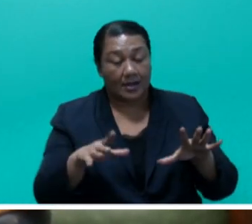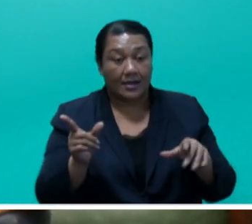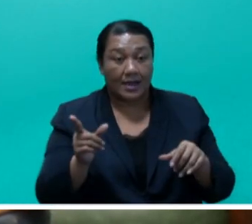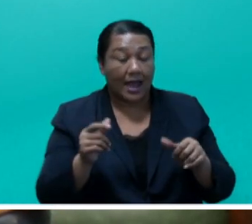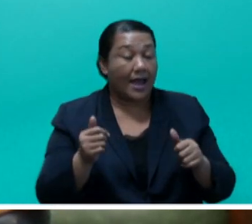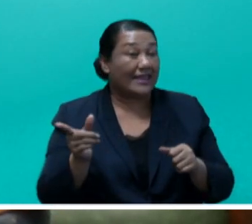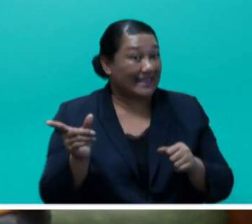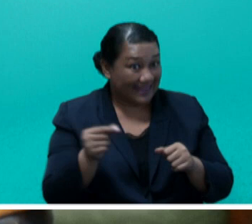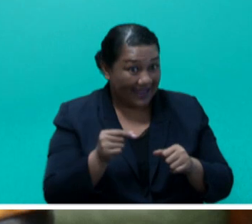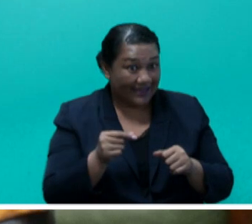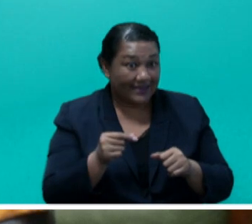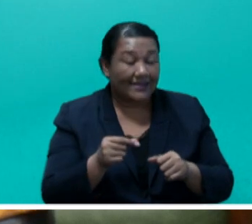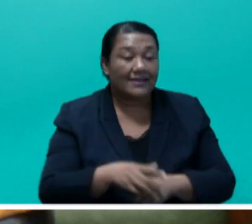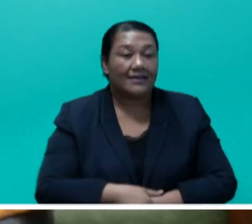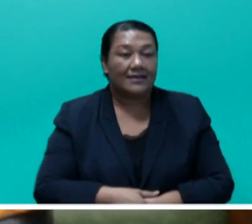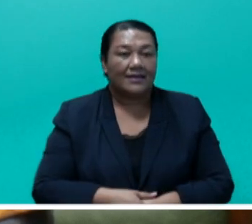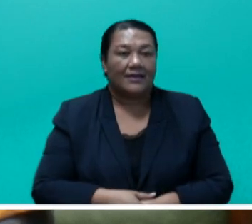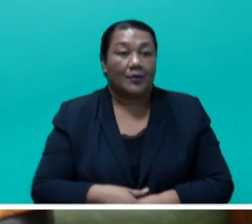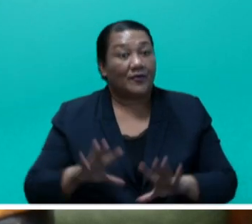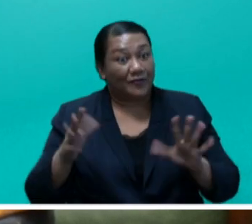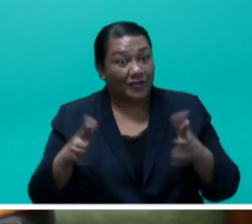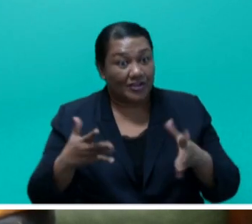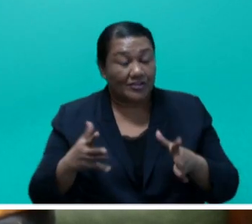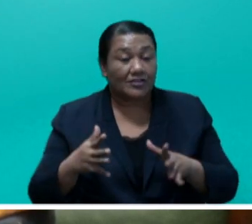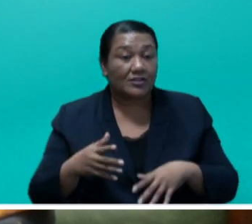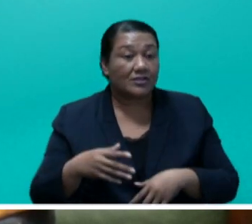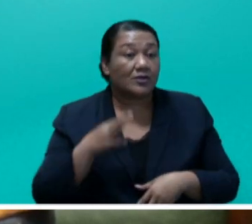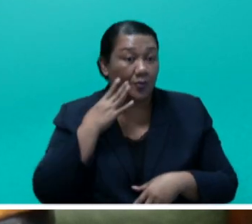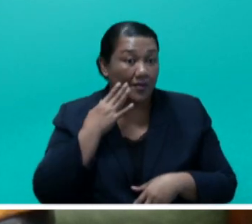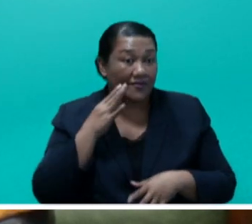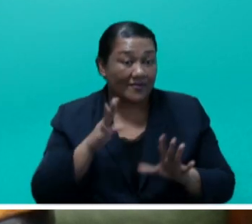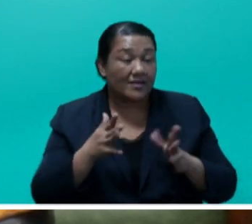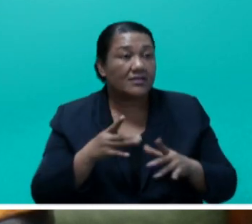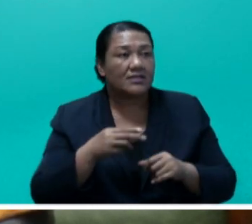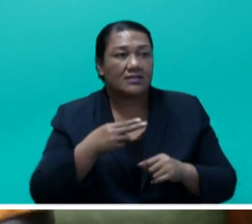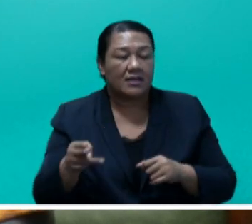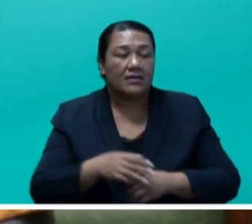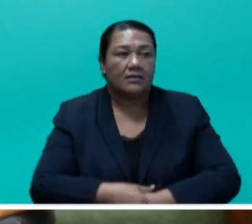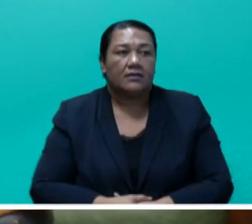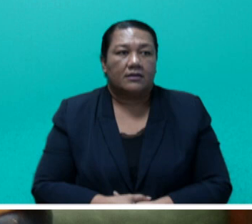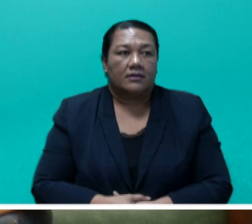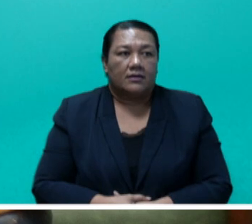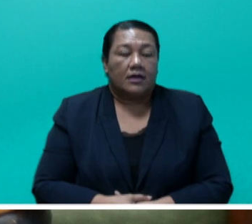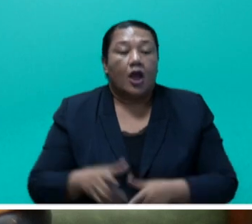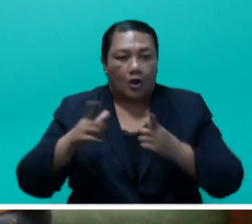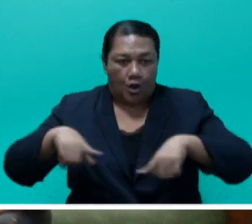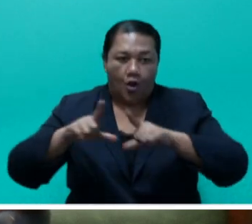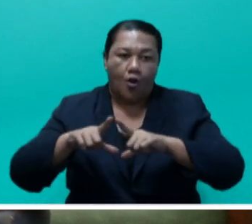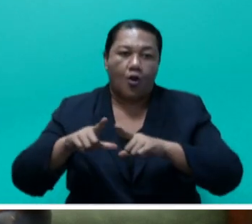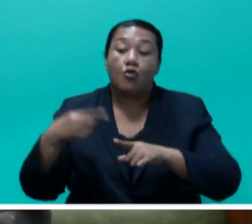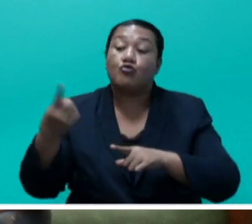to the kind of companies or contractors, and of course, local contractors are